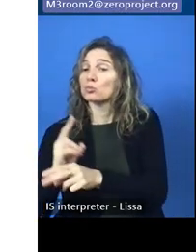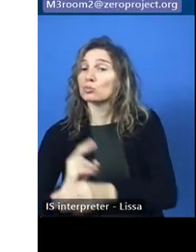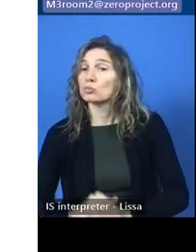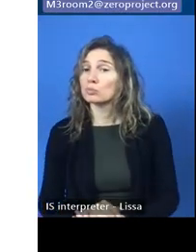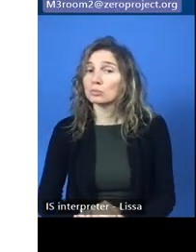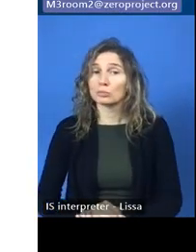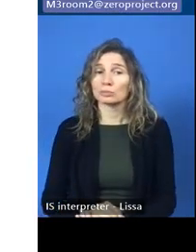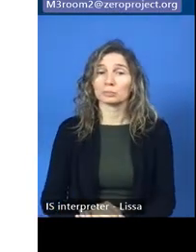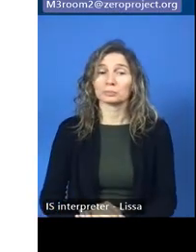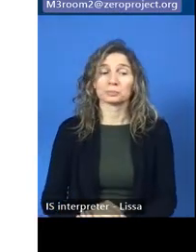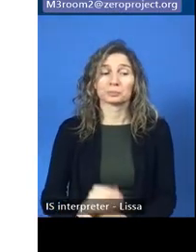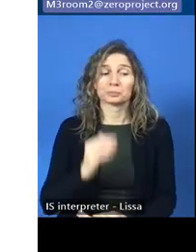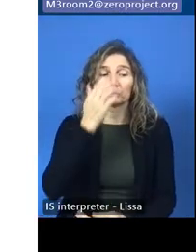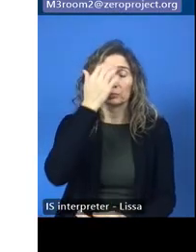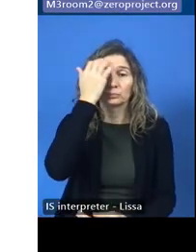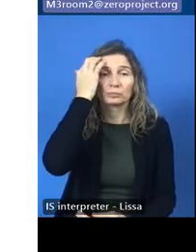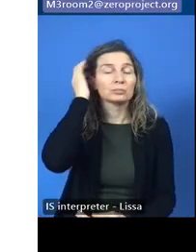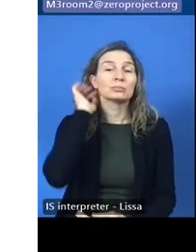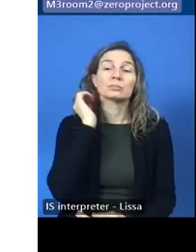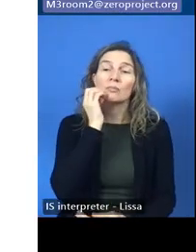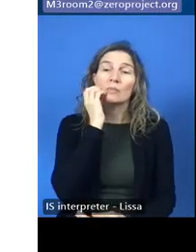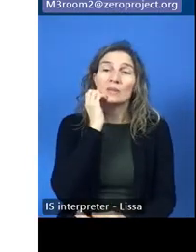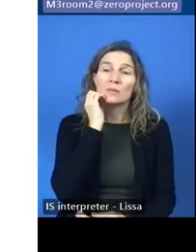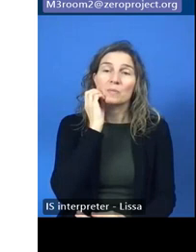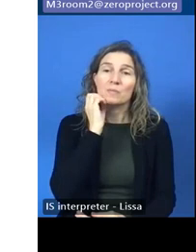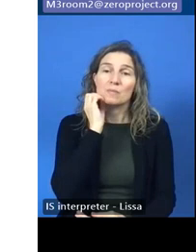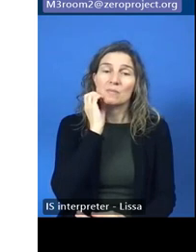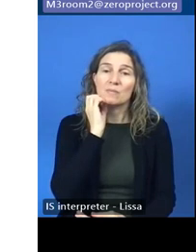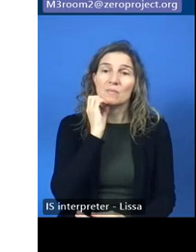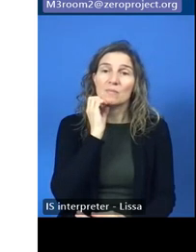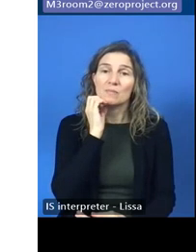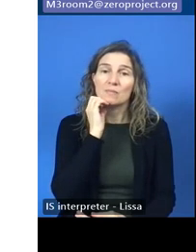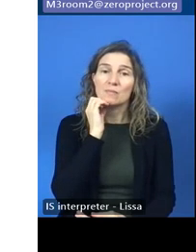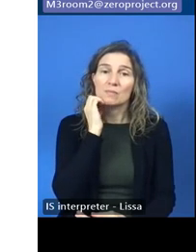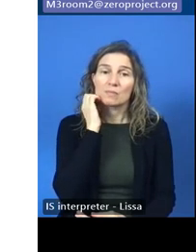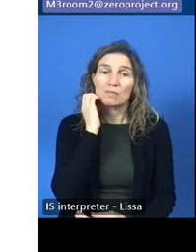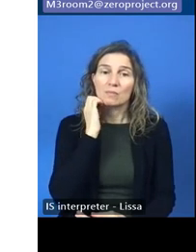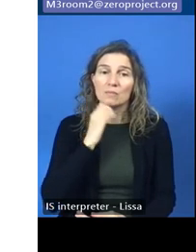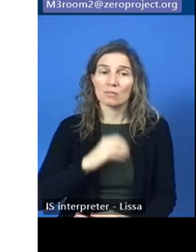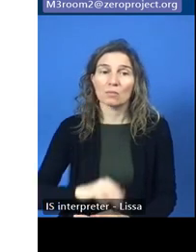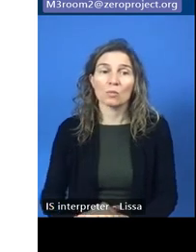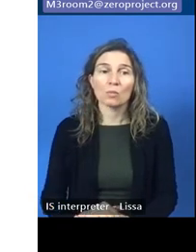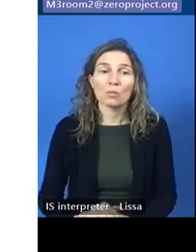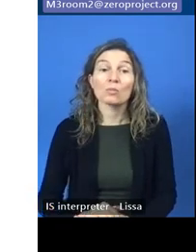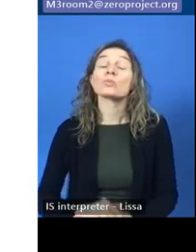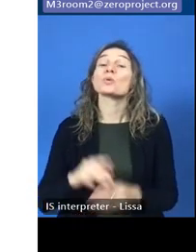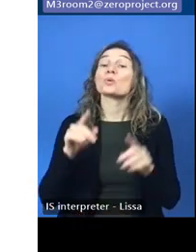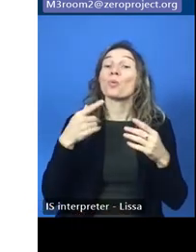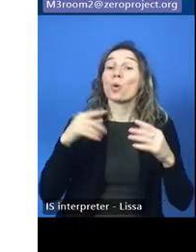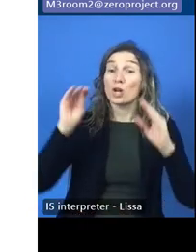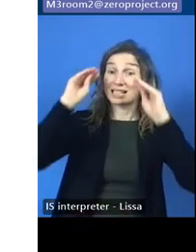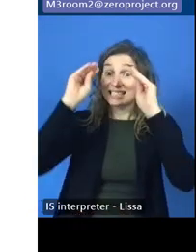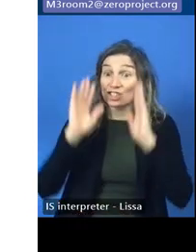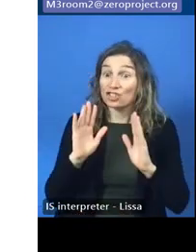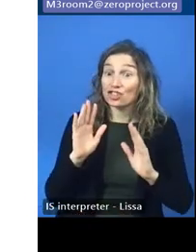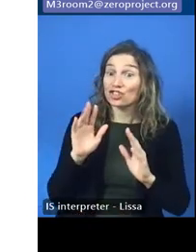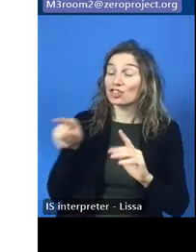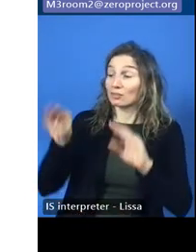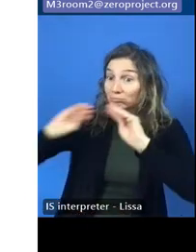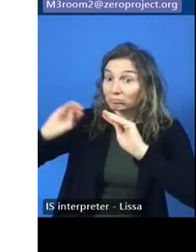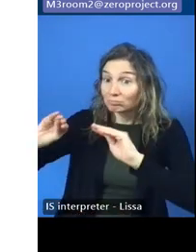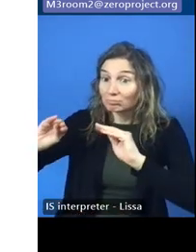we also train the teacher to become the coacher, like who are trained will become co-trainer, and the co-trainer are trained